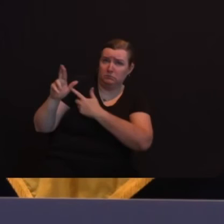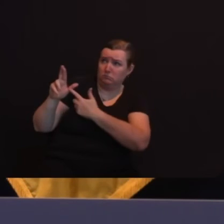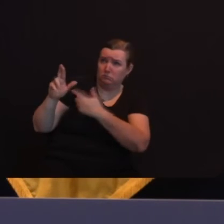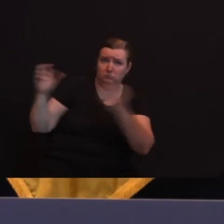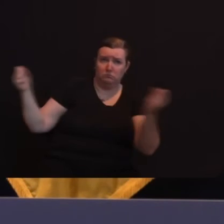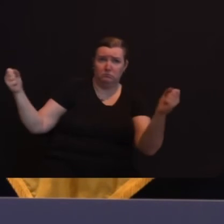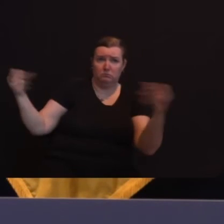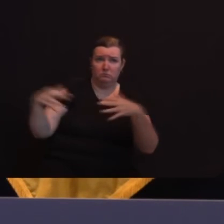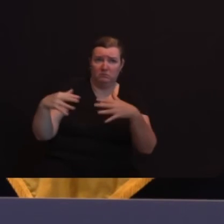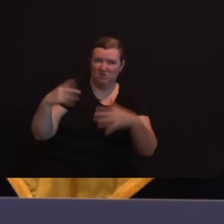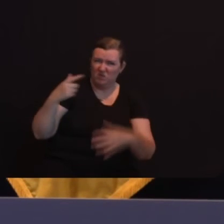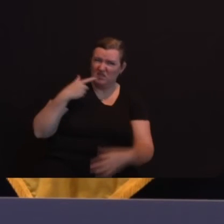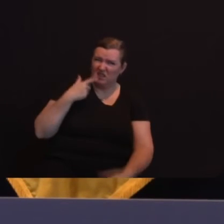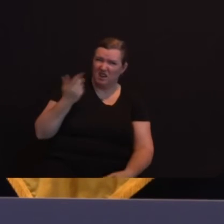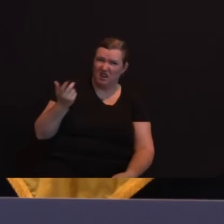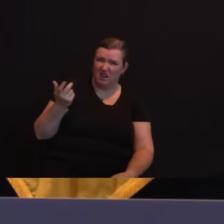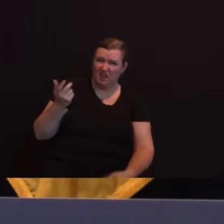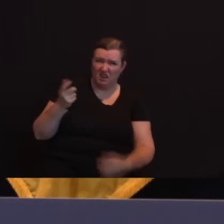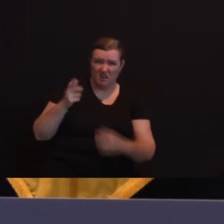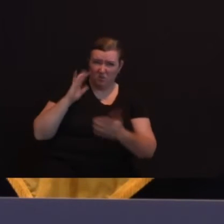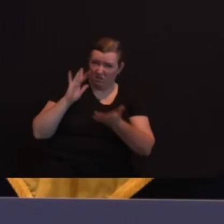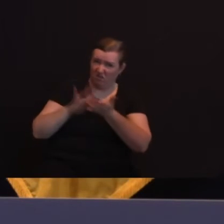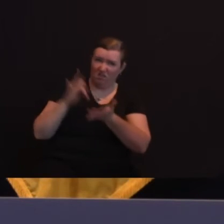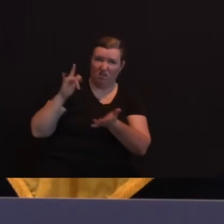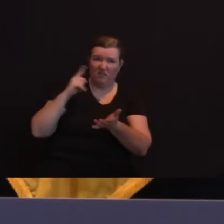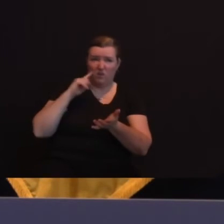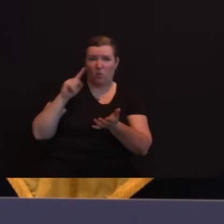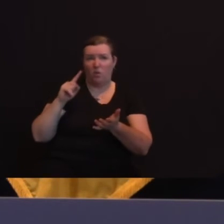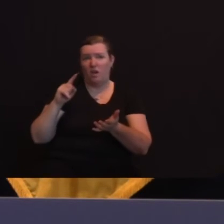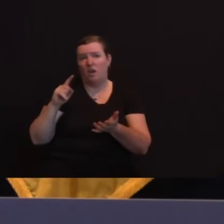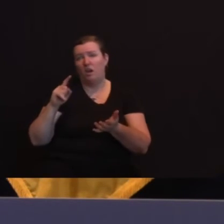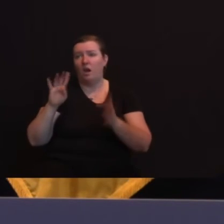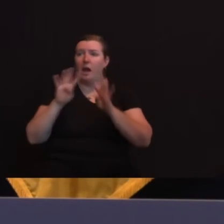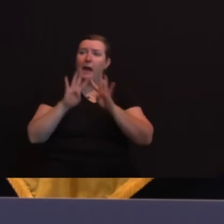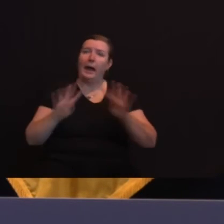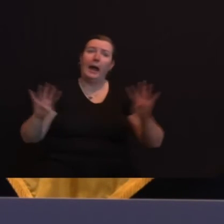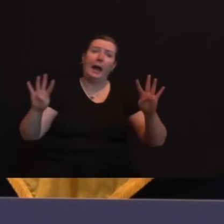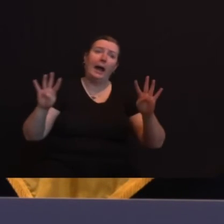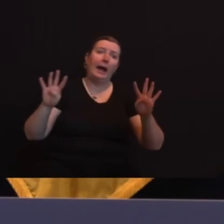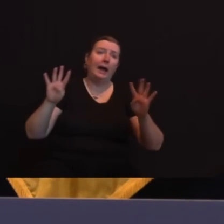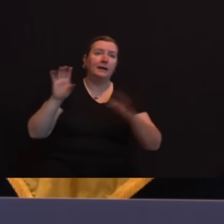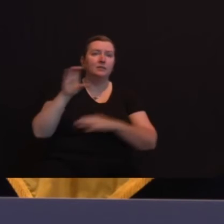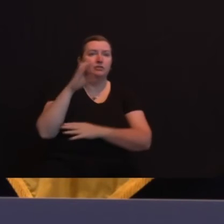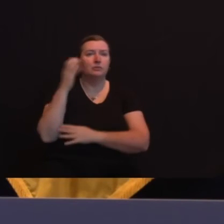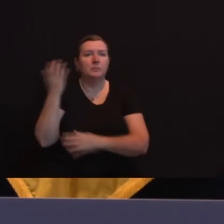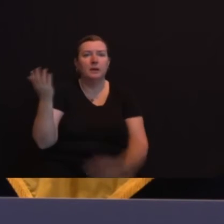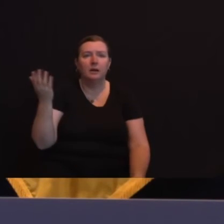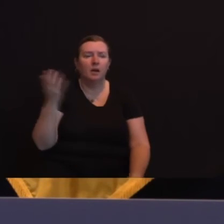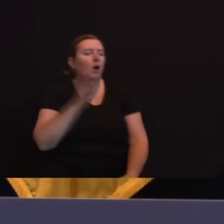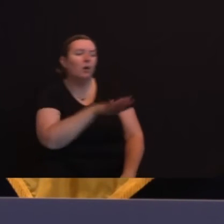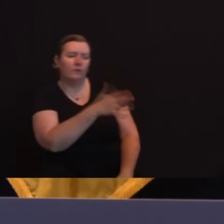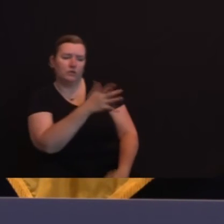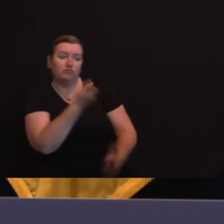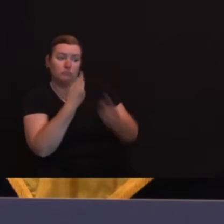Hanukkah, Christmas, and New Year's? One more? You had said that